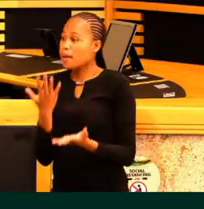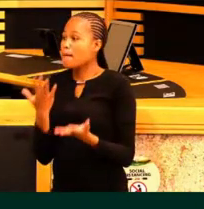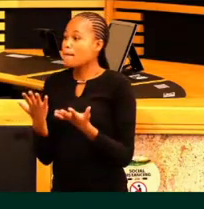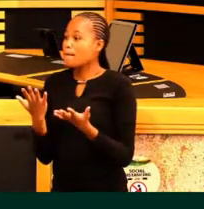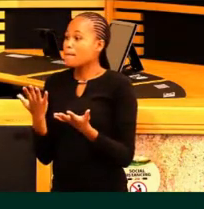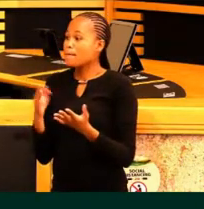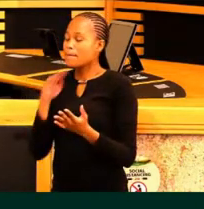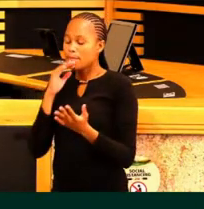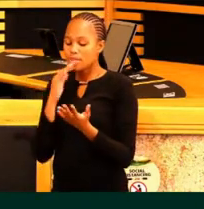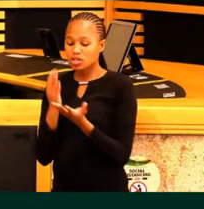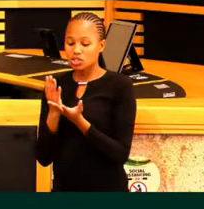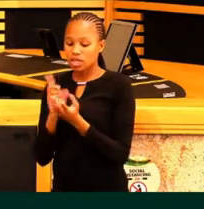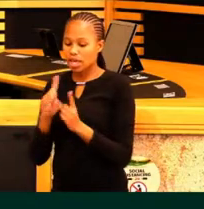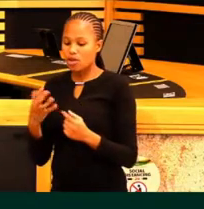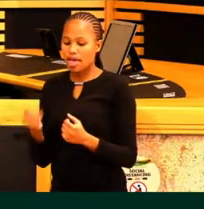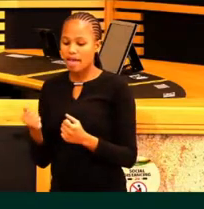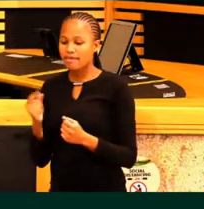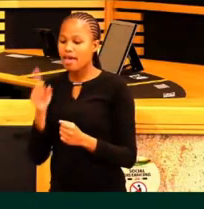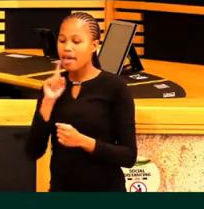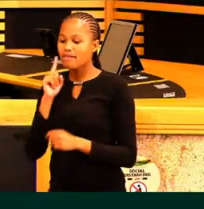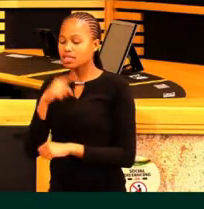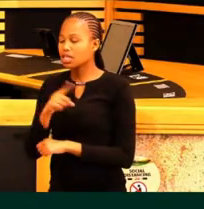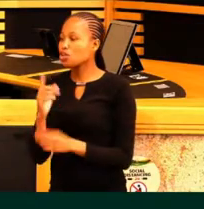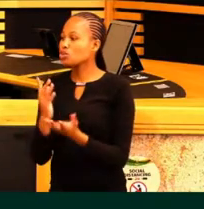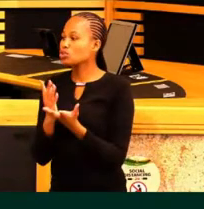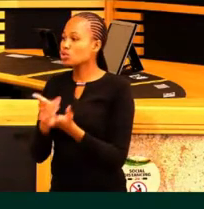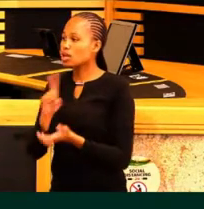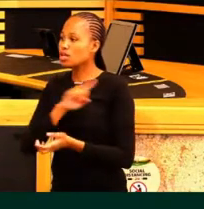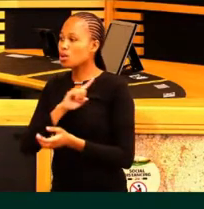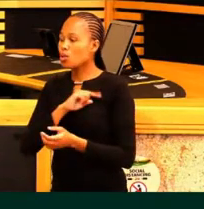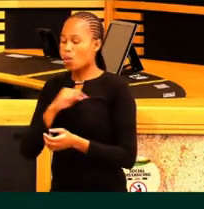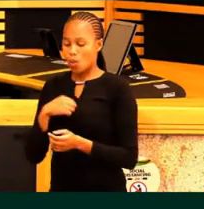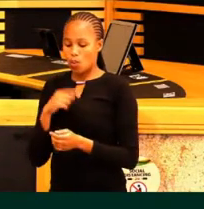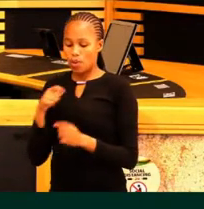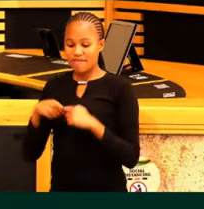every day that's why is